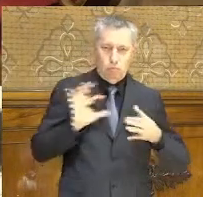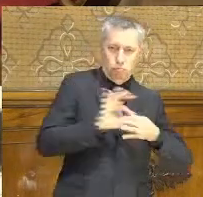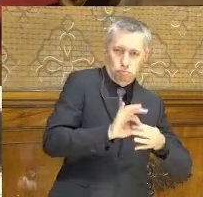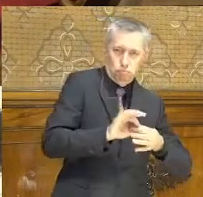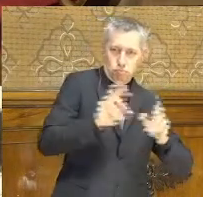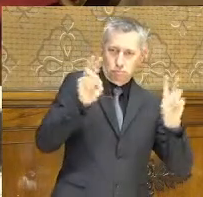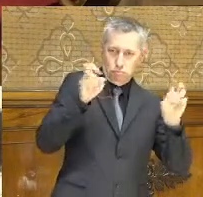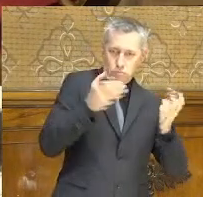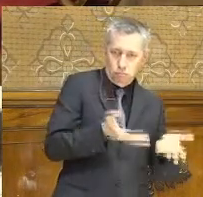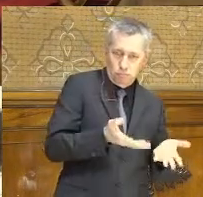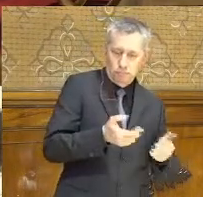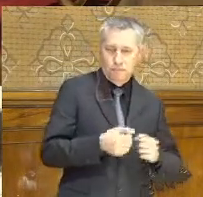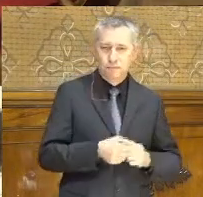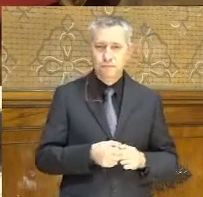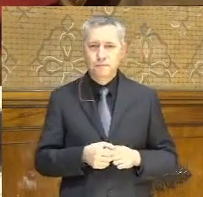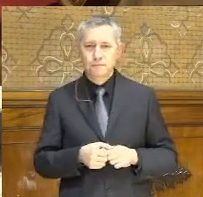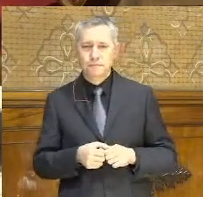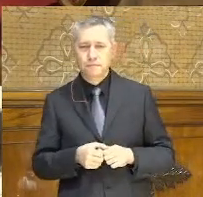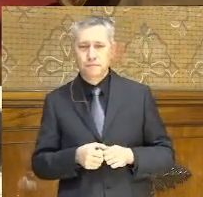Can I